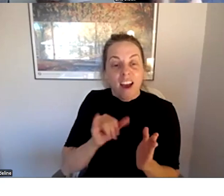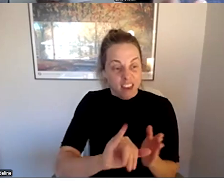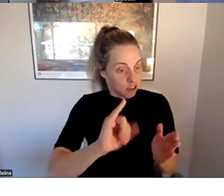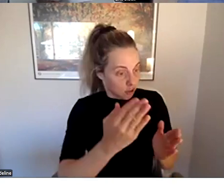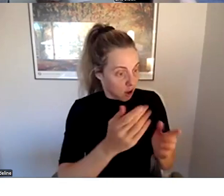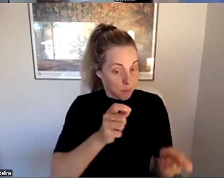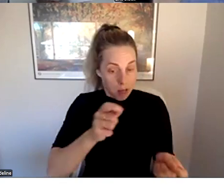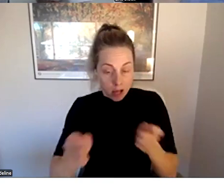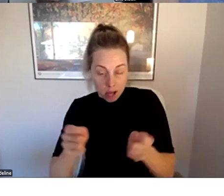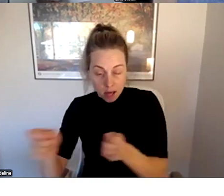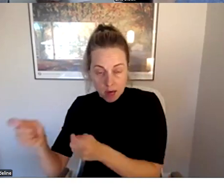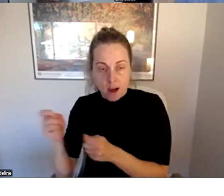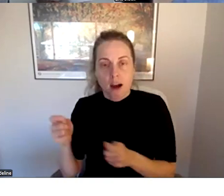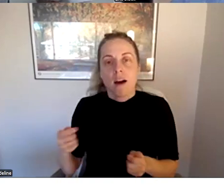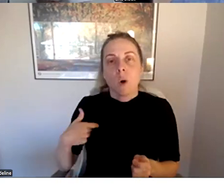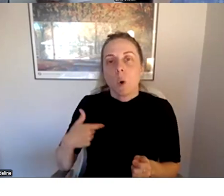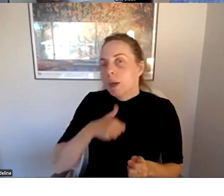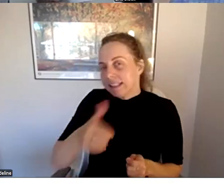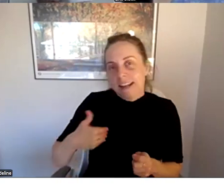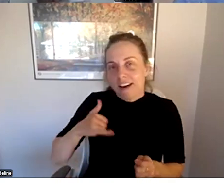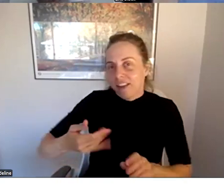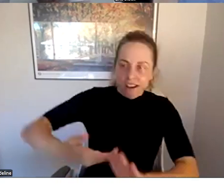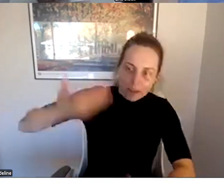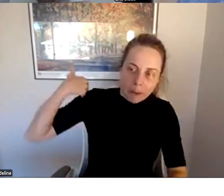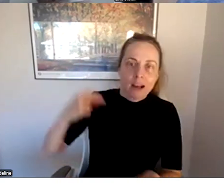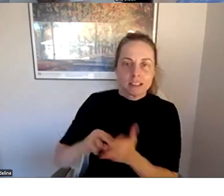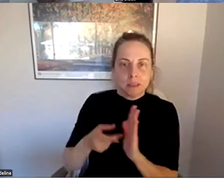the organization wasn't able to unlock in the past.